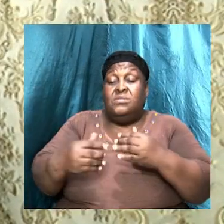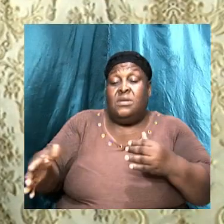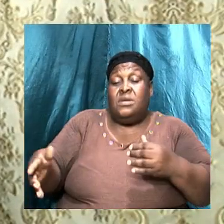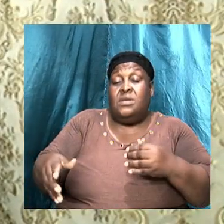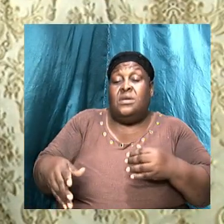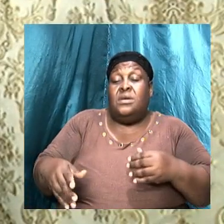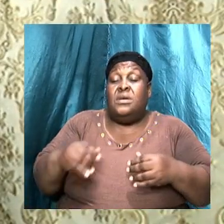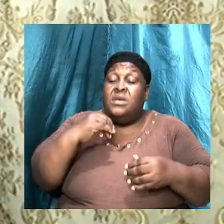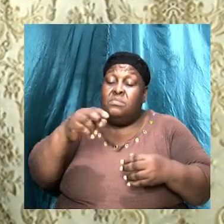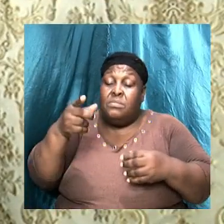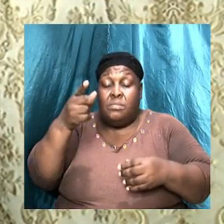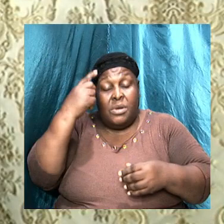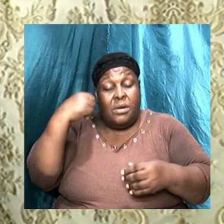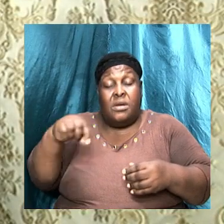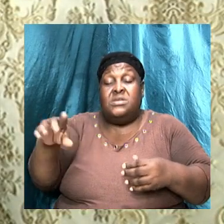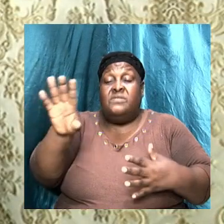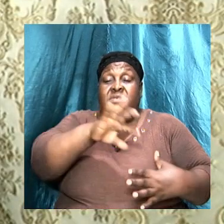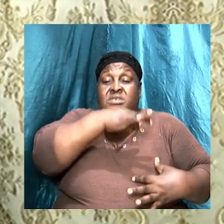of the Lord.